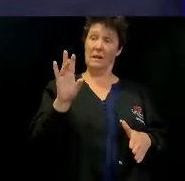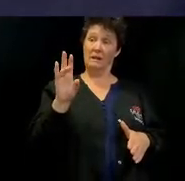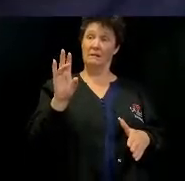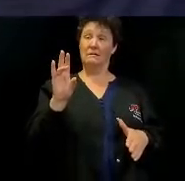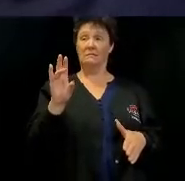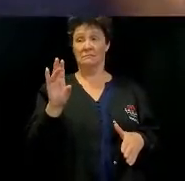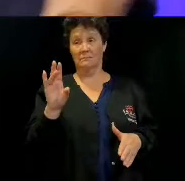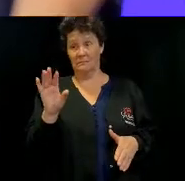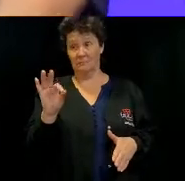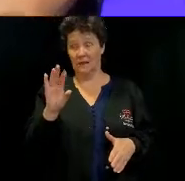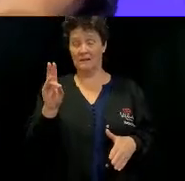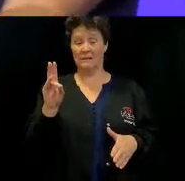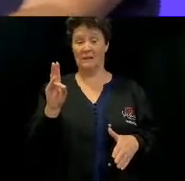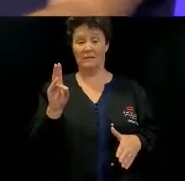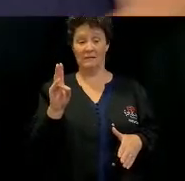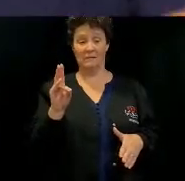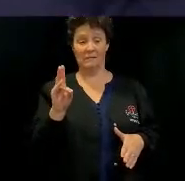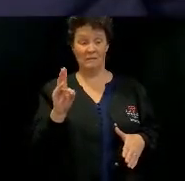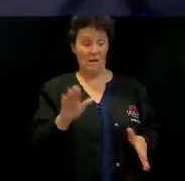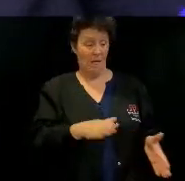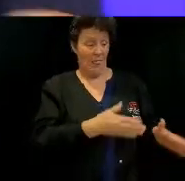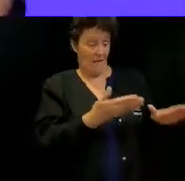death unto life.